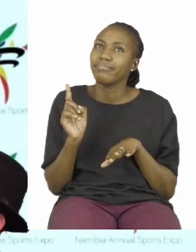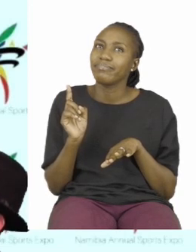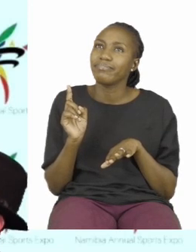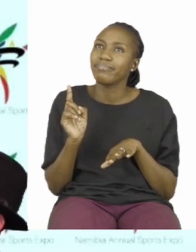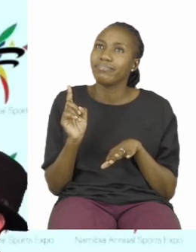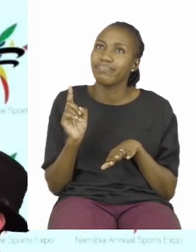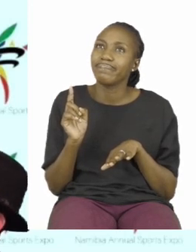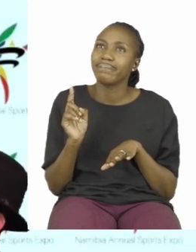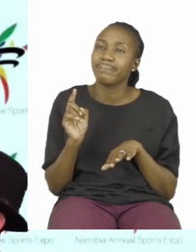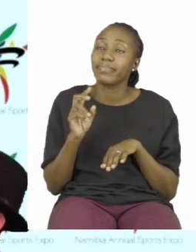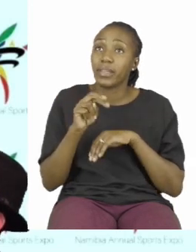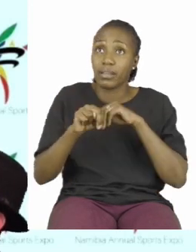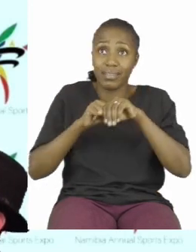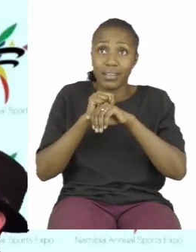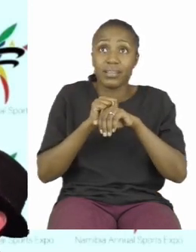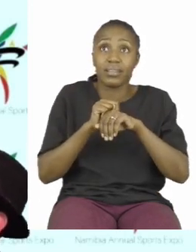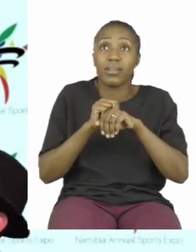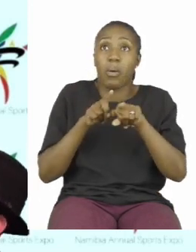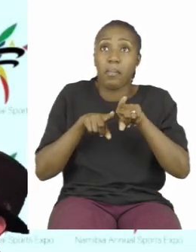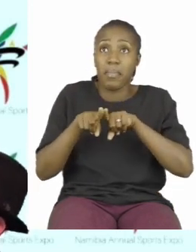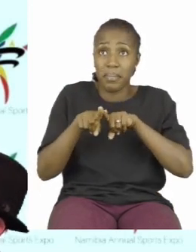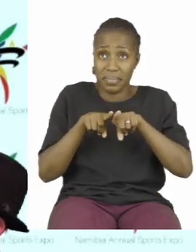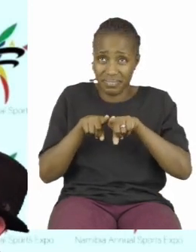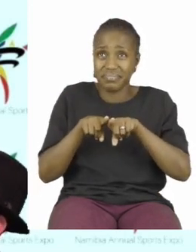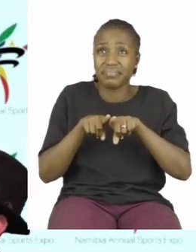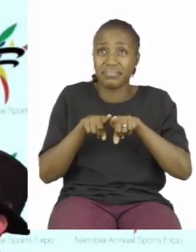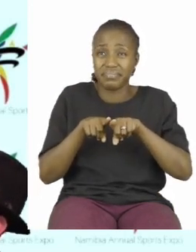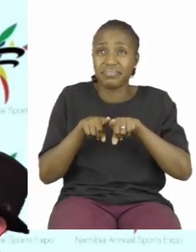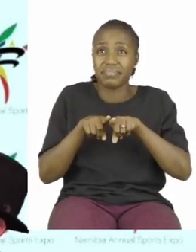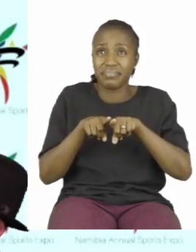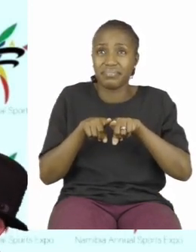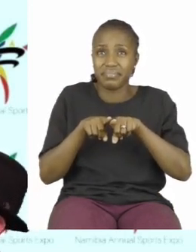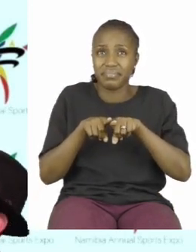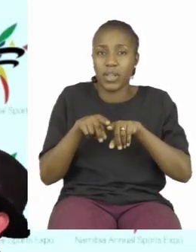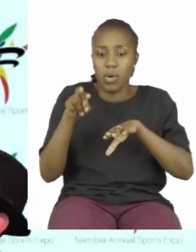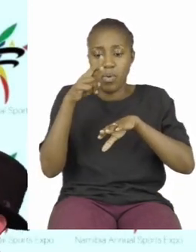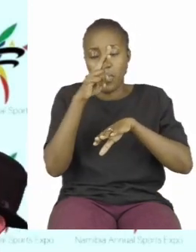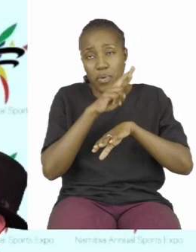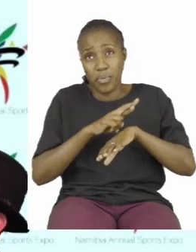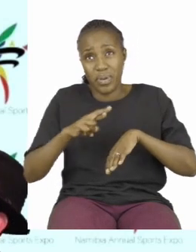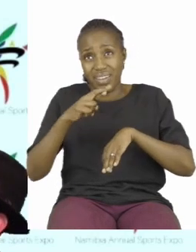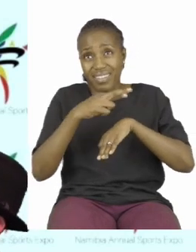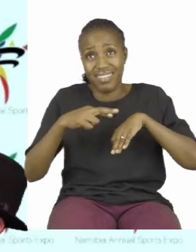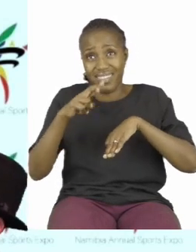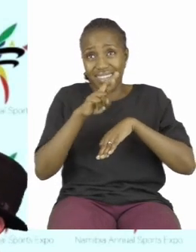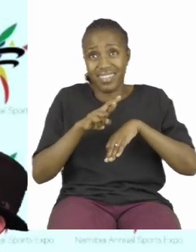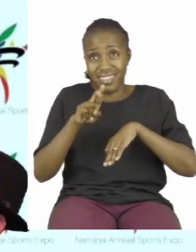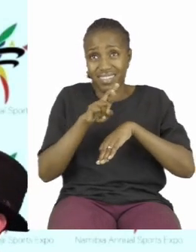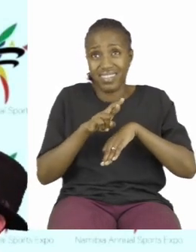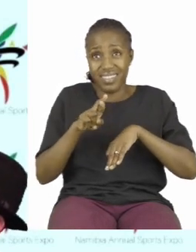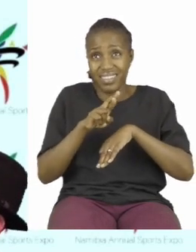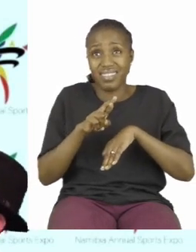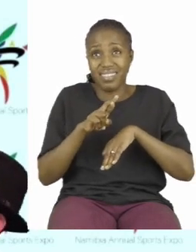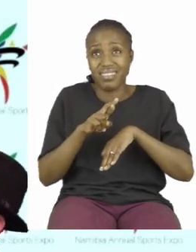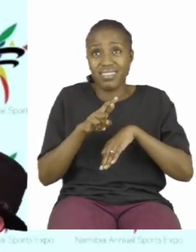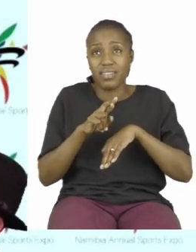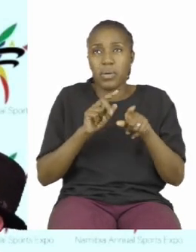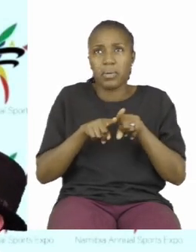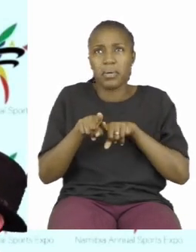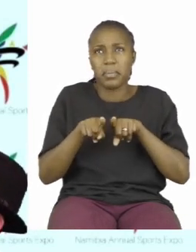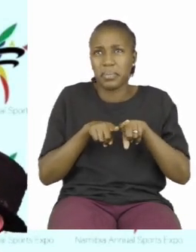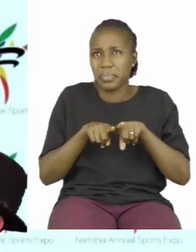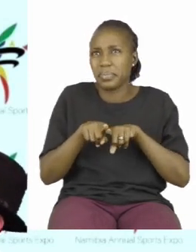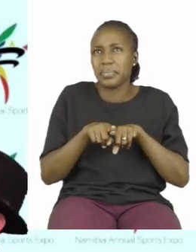besides the national competition, we want to get, like we said, regional-based competitions in the form of the league. Yes.